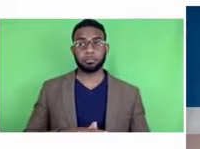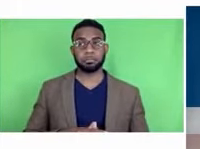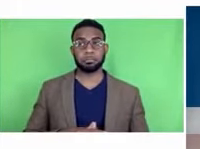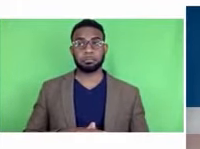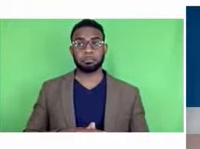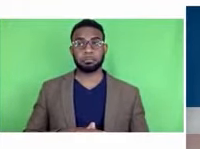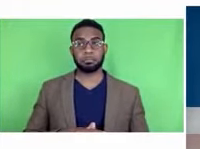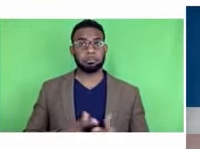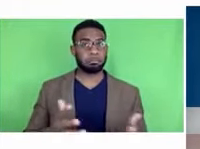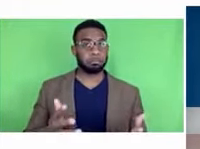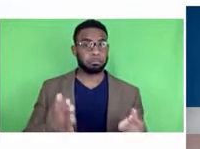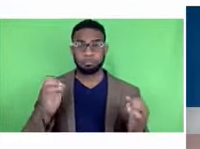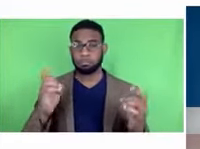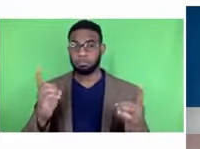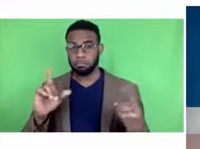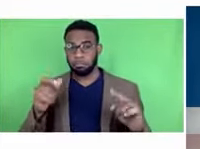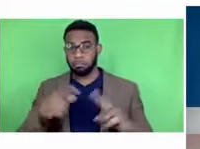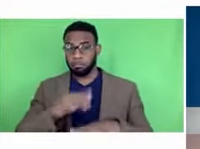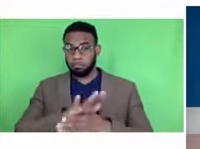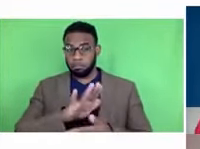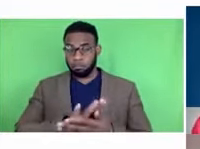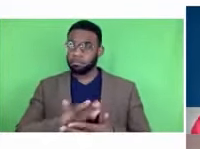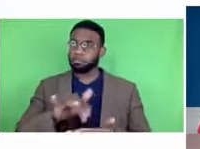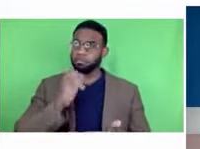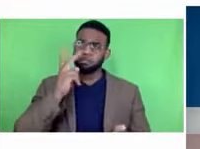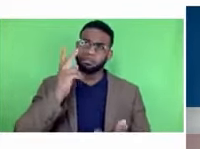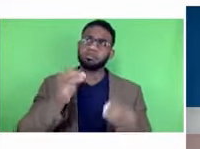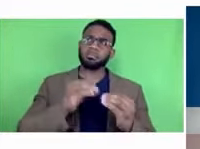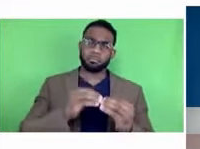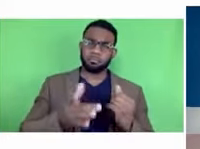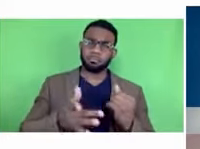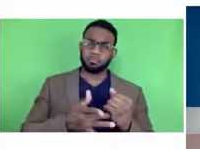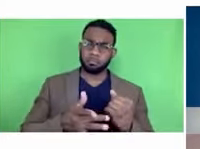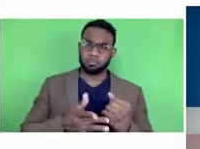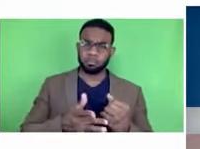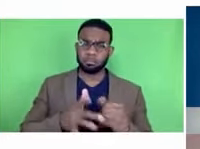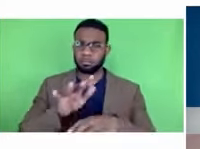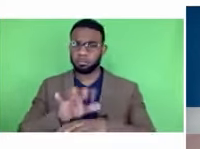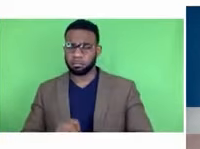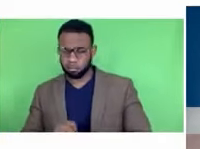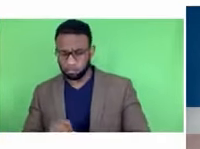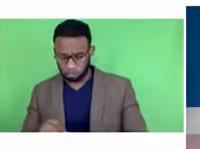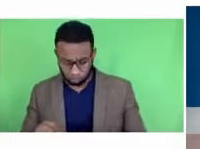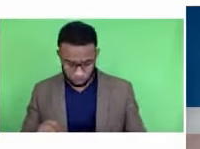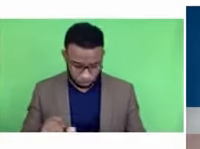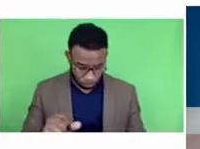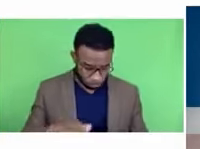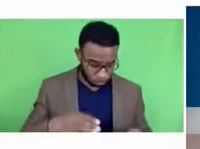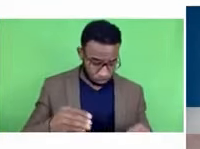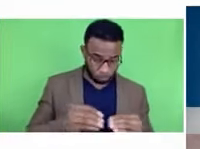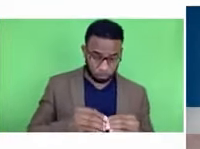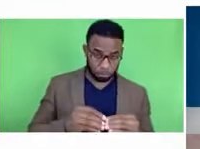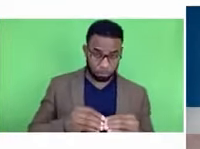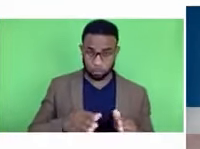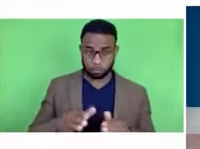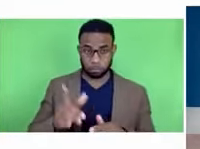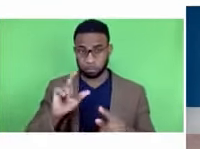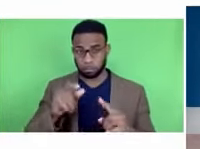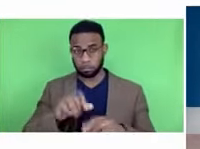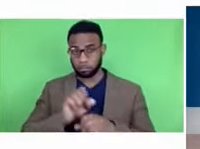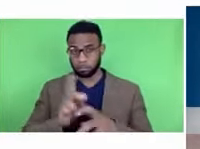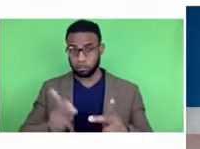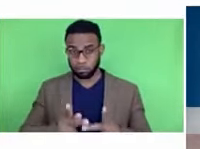So education, when it comes to schools, yeah, we're going to see a lot more technological adoption of new platforms. But when it comes to the workplace,